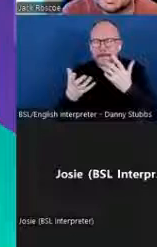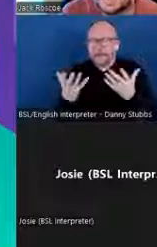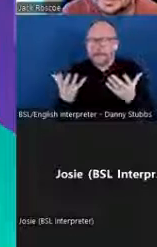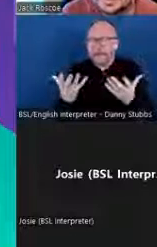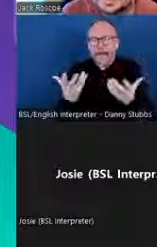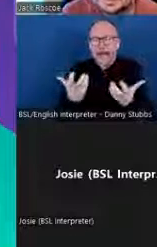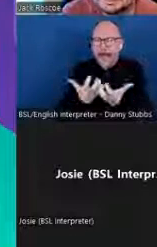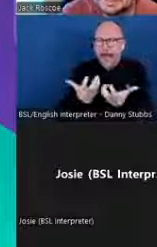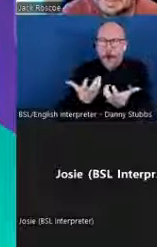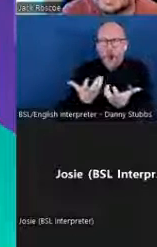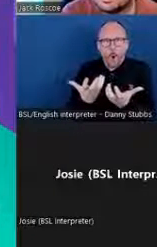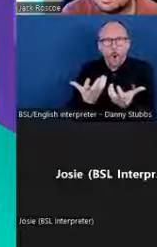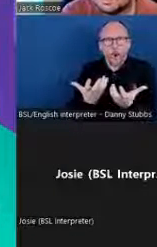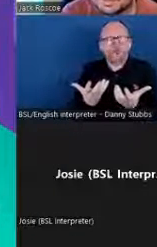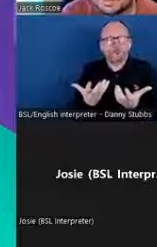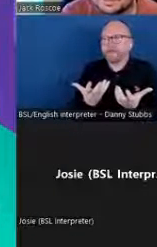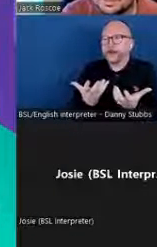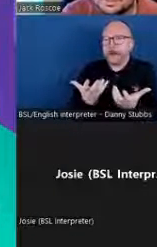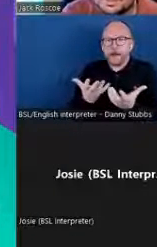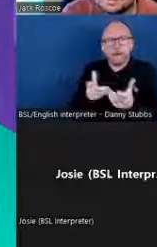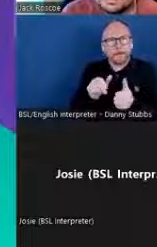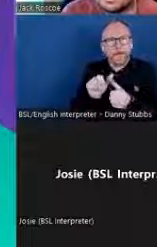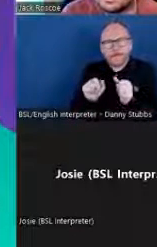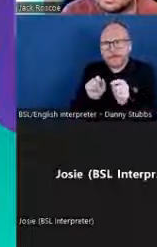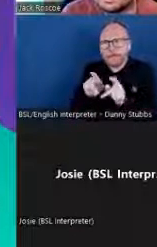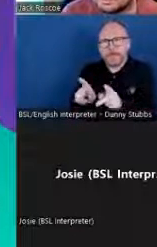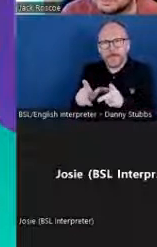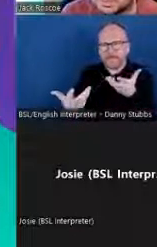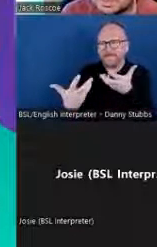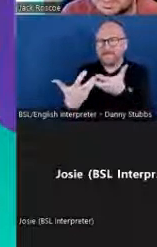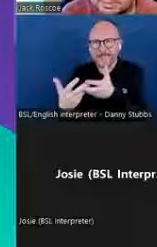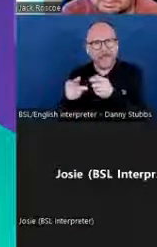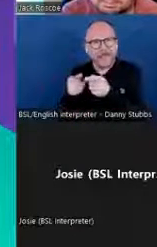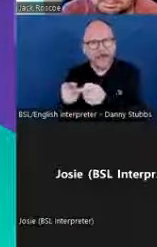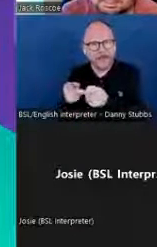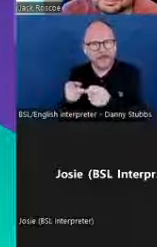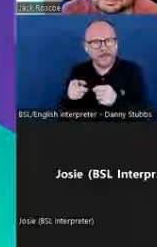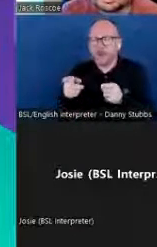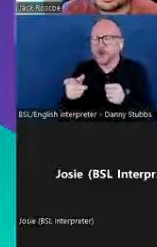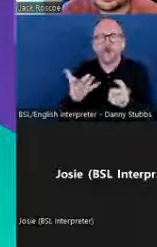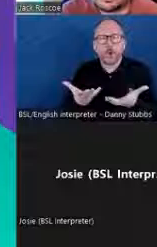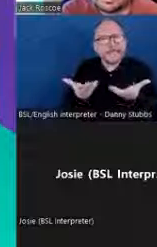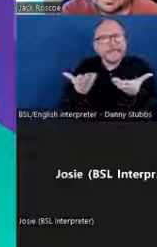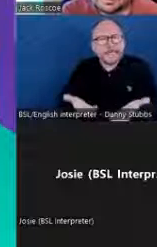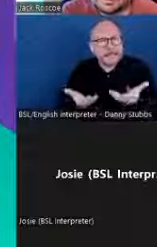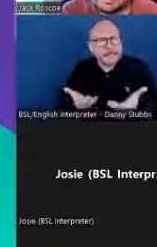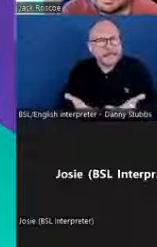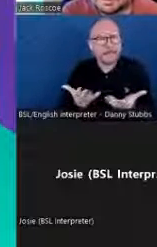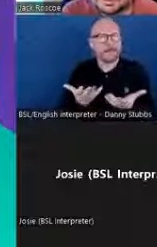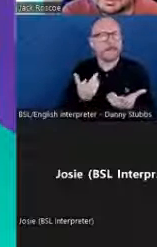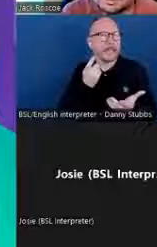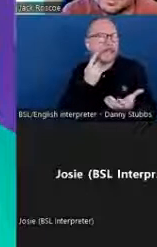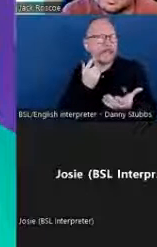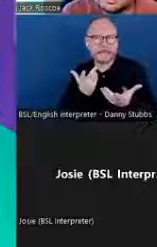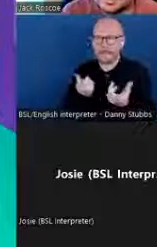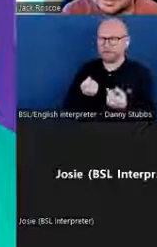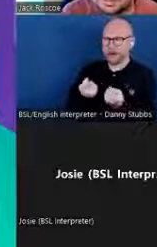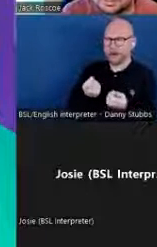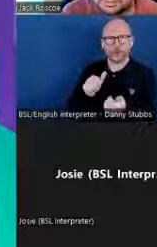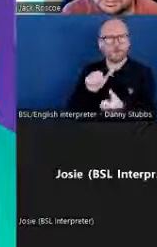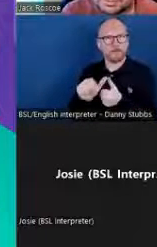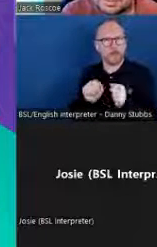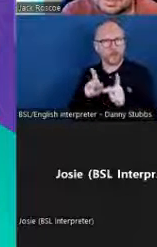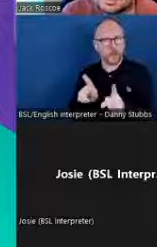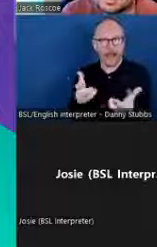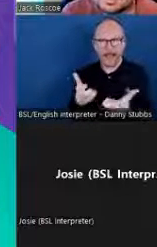methods that are less intensive and less hands-on, so that you can more easily manage them. And finally, depending